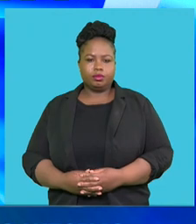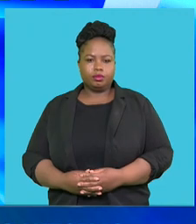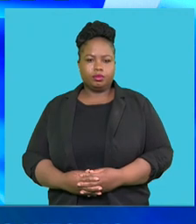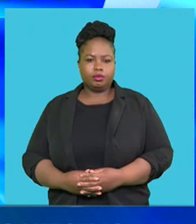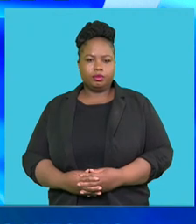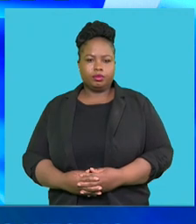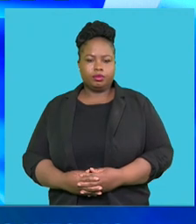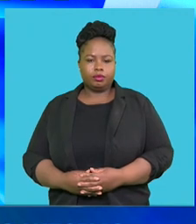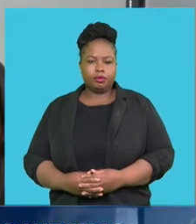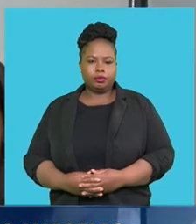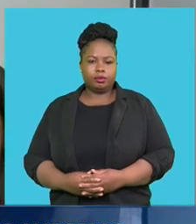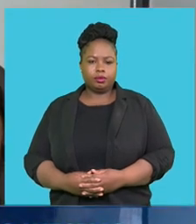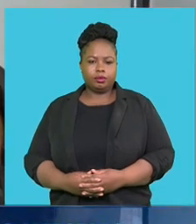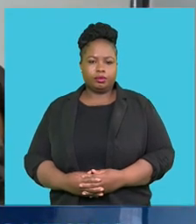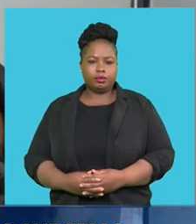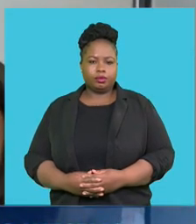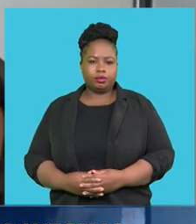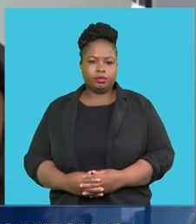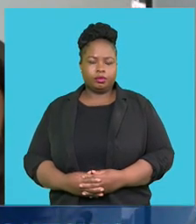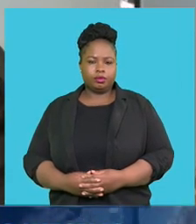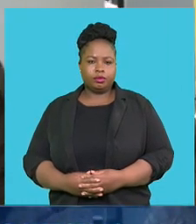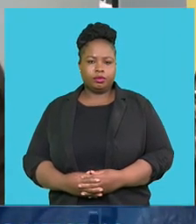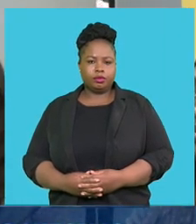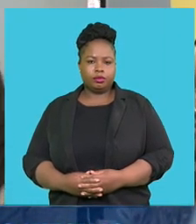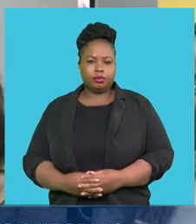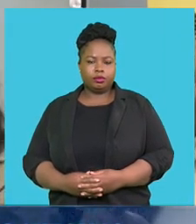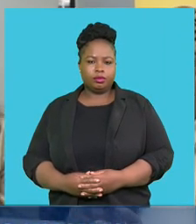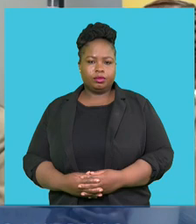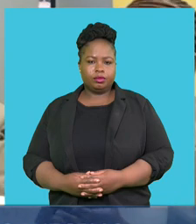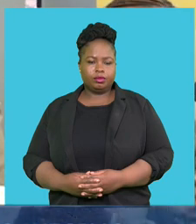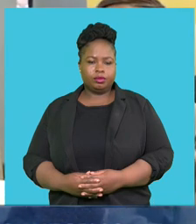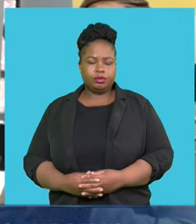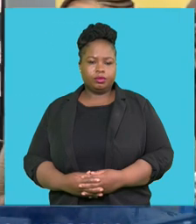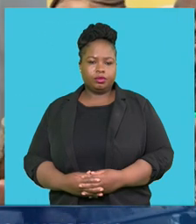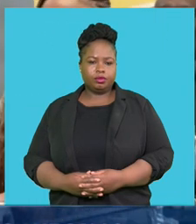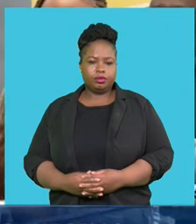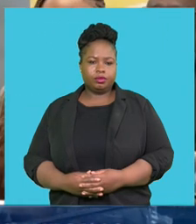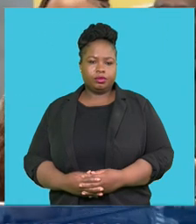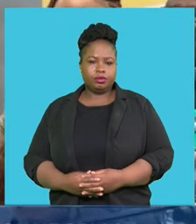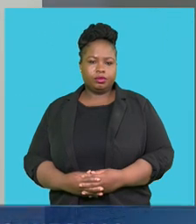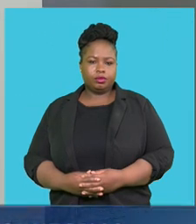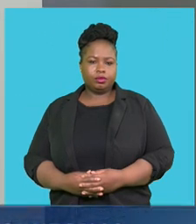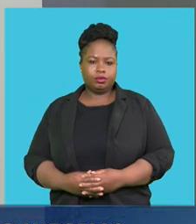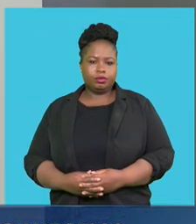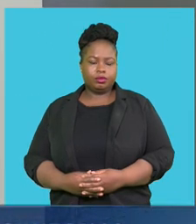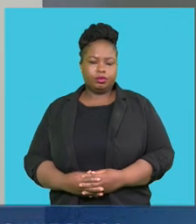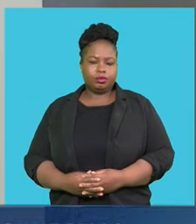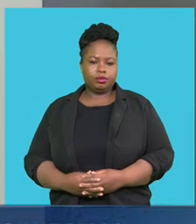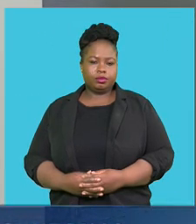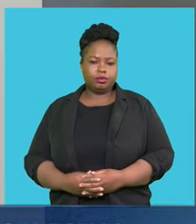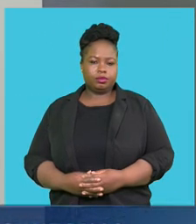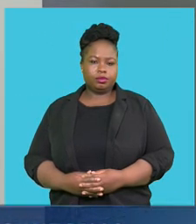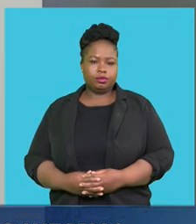mwosam Iko mishane pegelele kukukukuga kwe esimo sezulu guanyene umtelela wakogo ilaglele